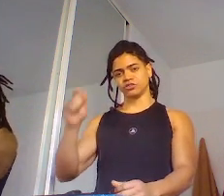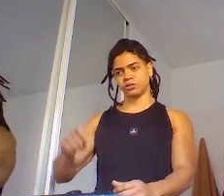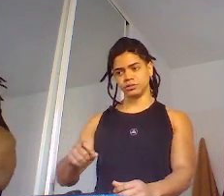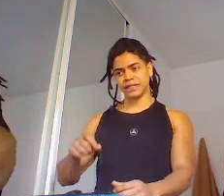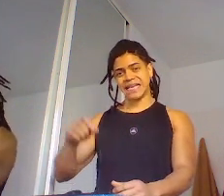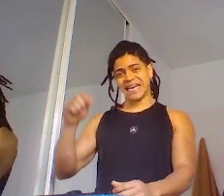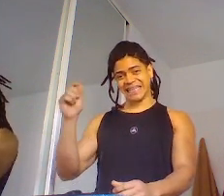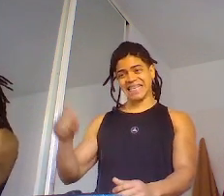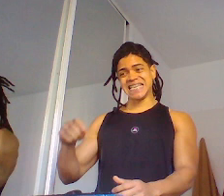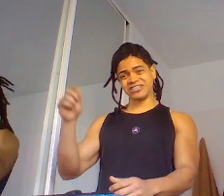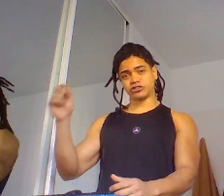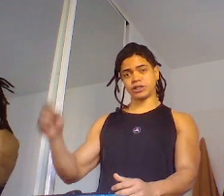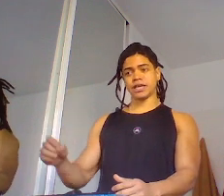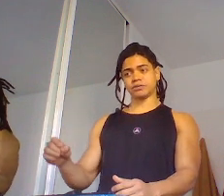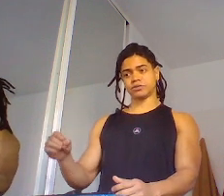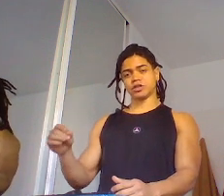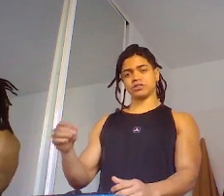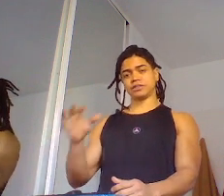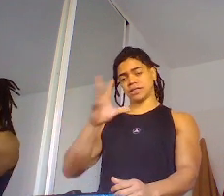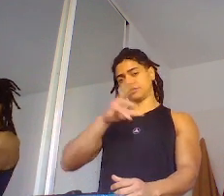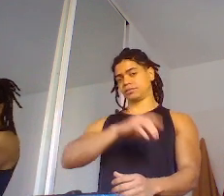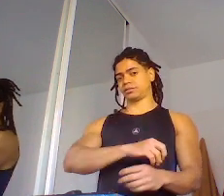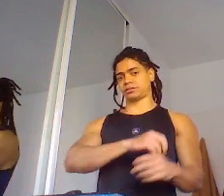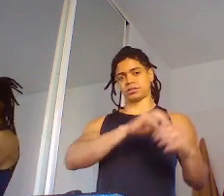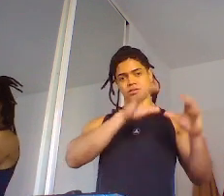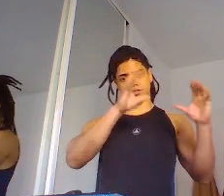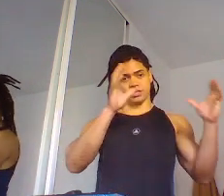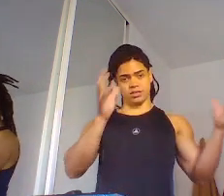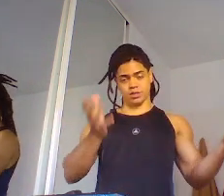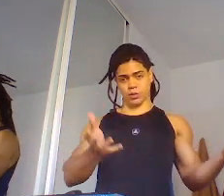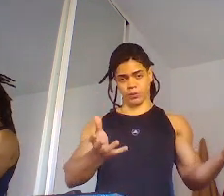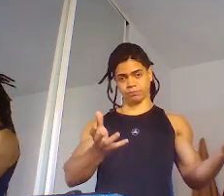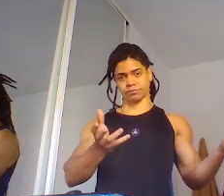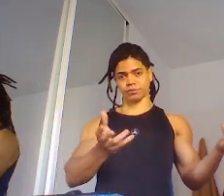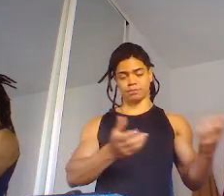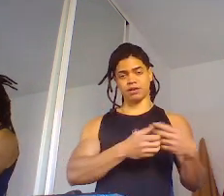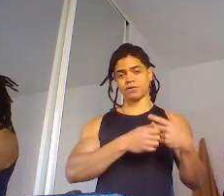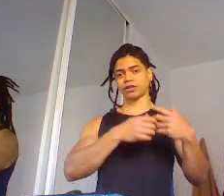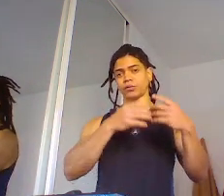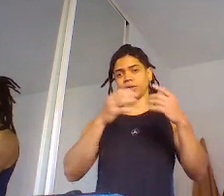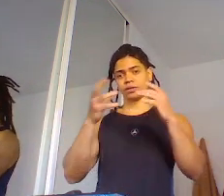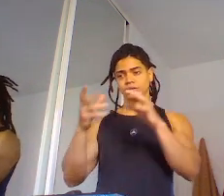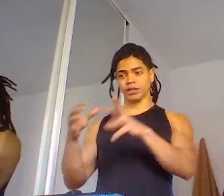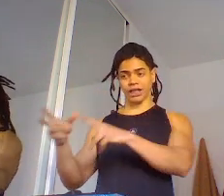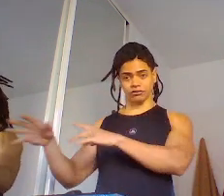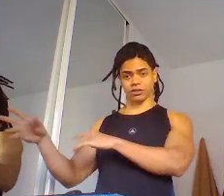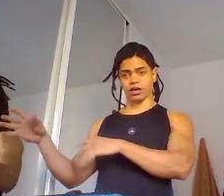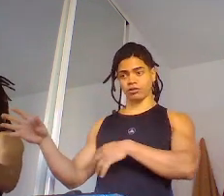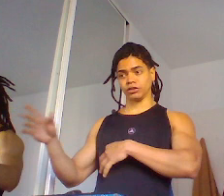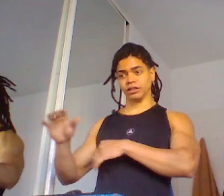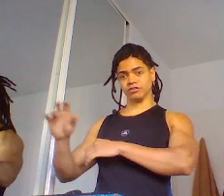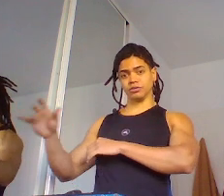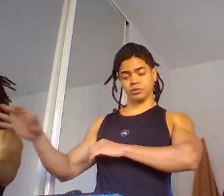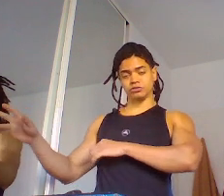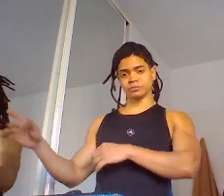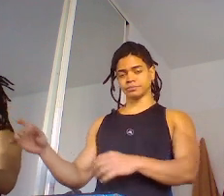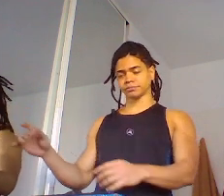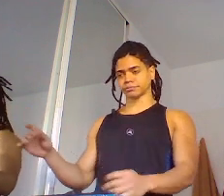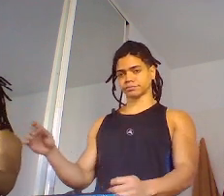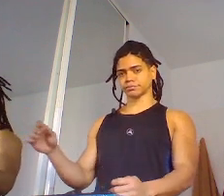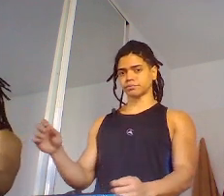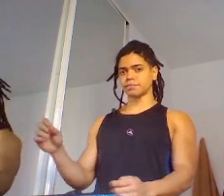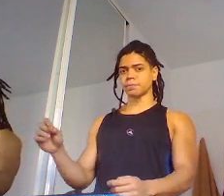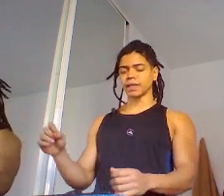goods and service at each stage since the manufacturing and until the